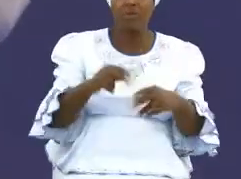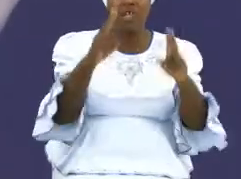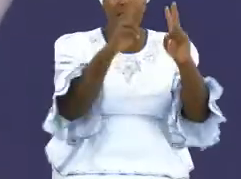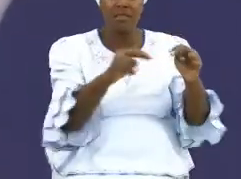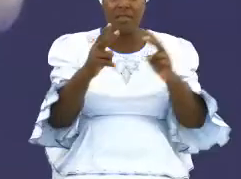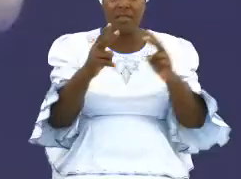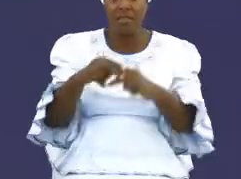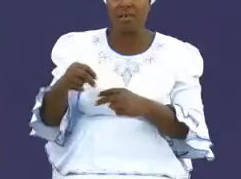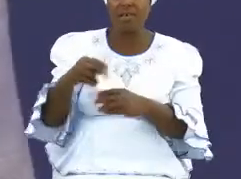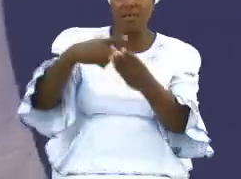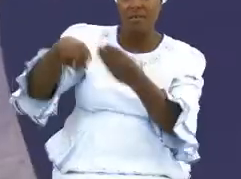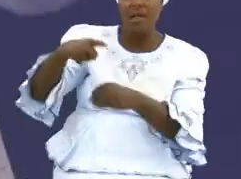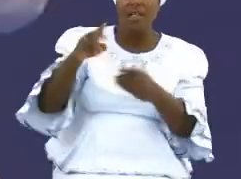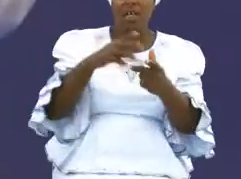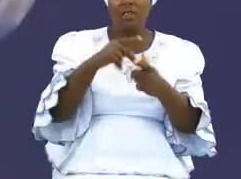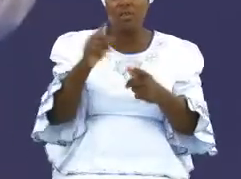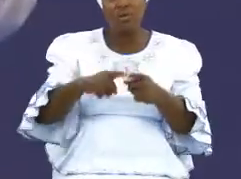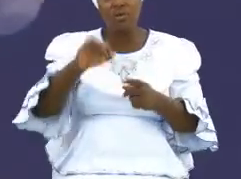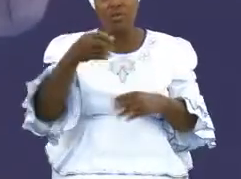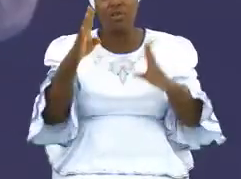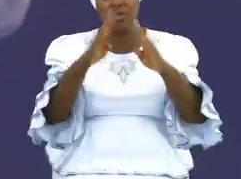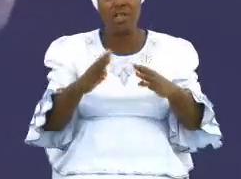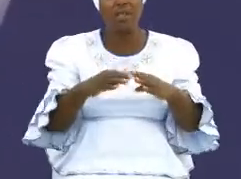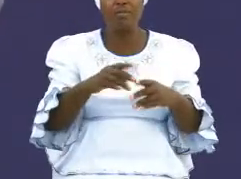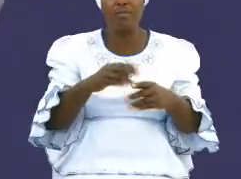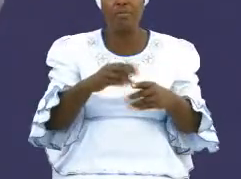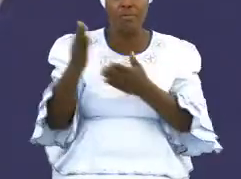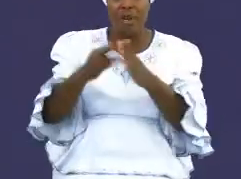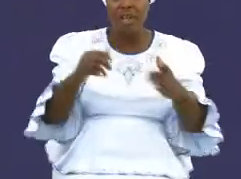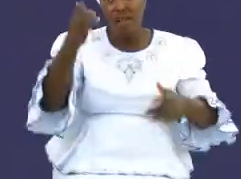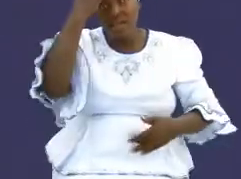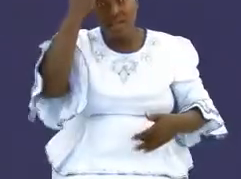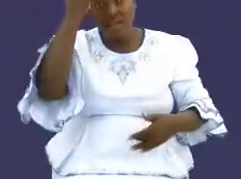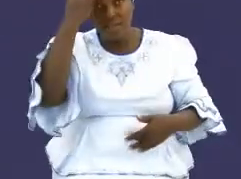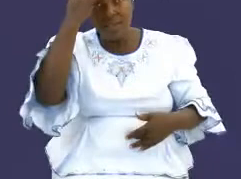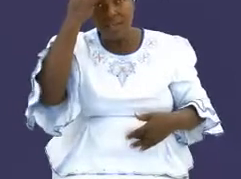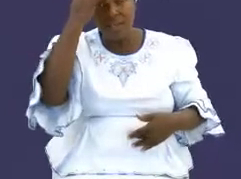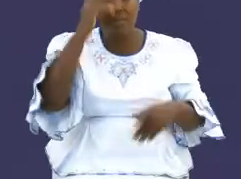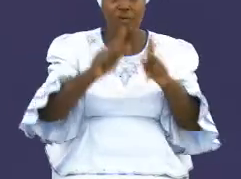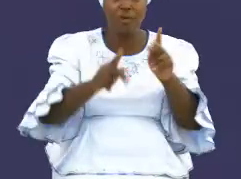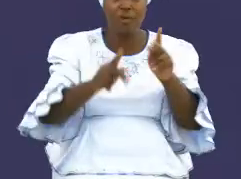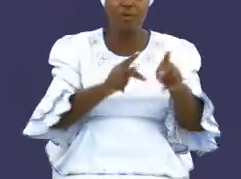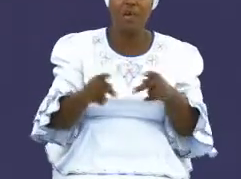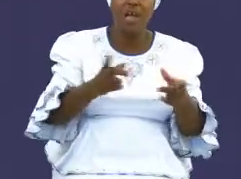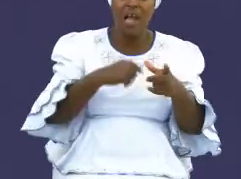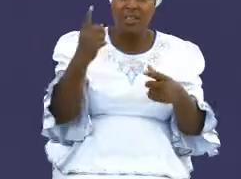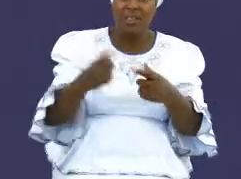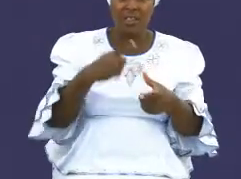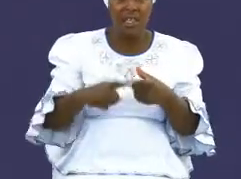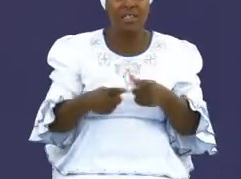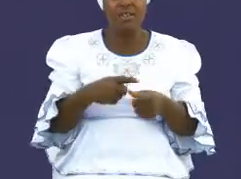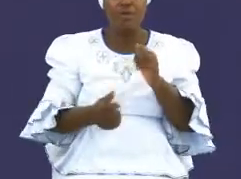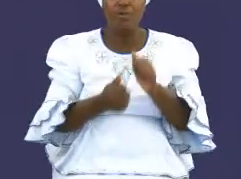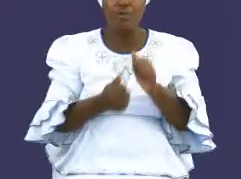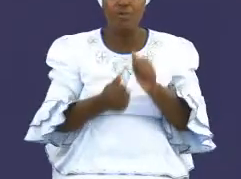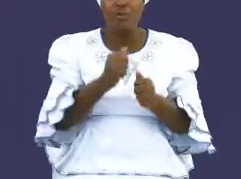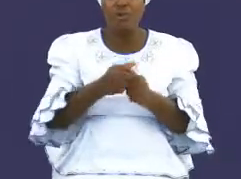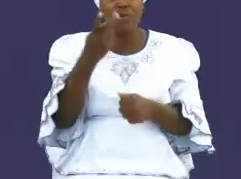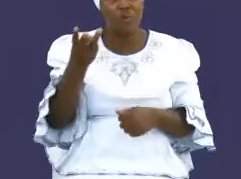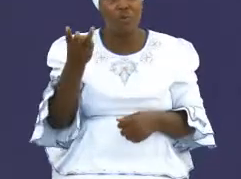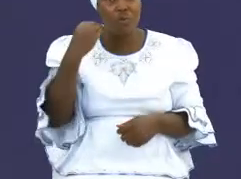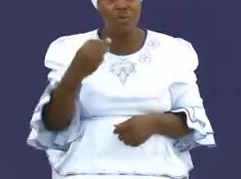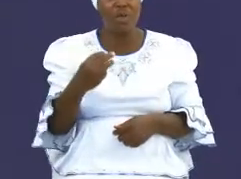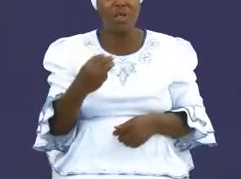unto Jerusalem, bringing sick folks and them which were vexed with